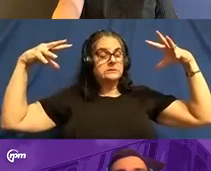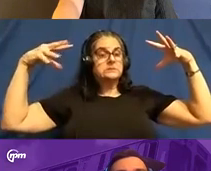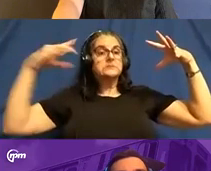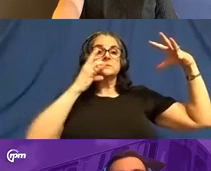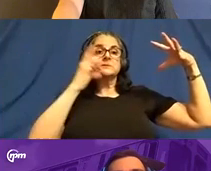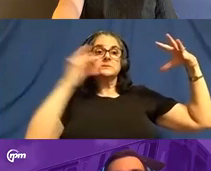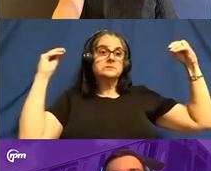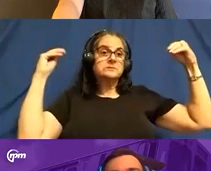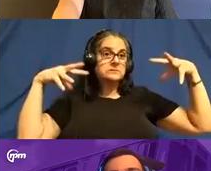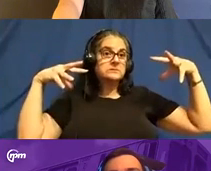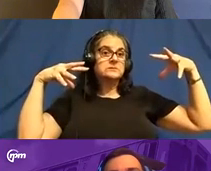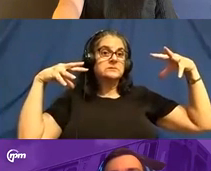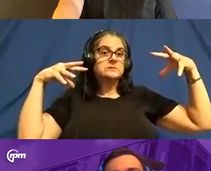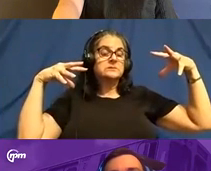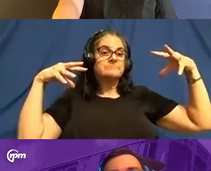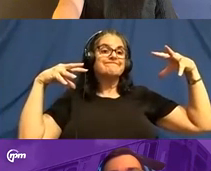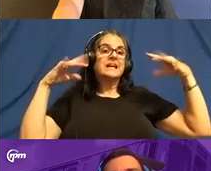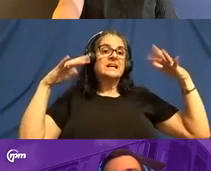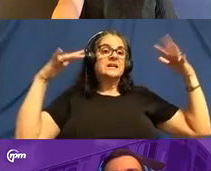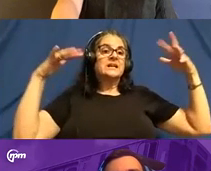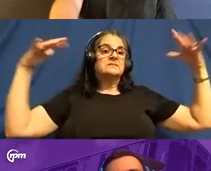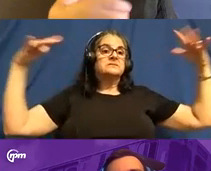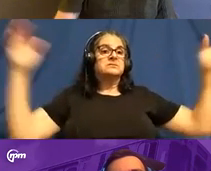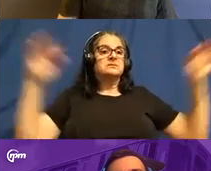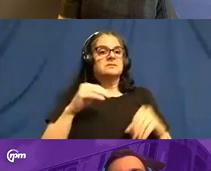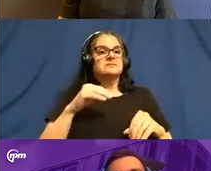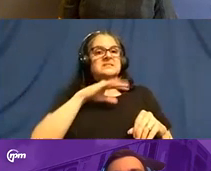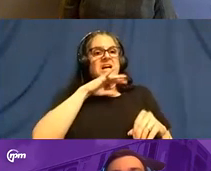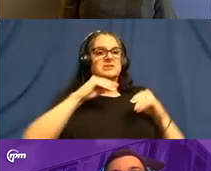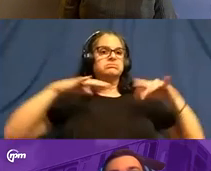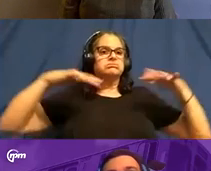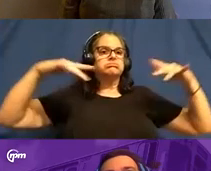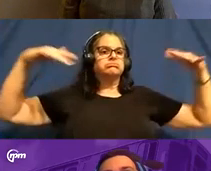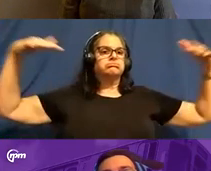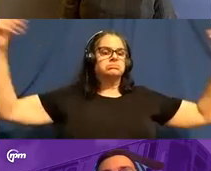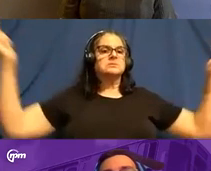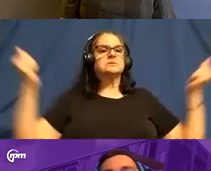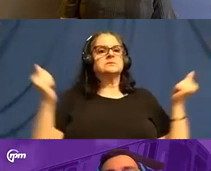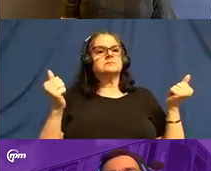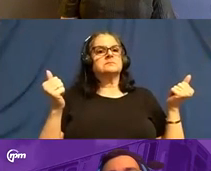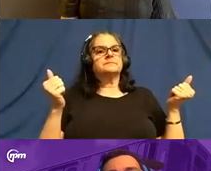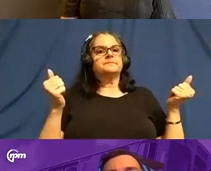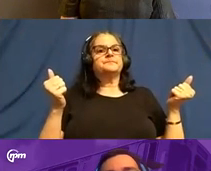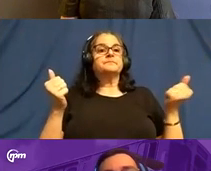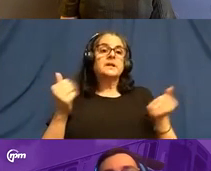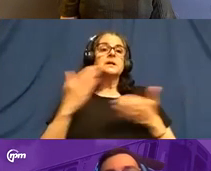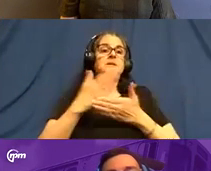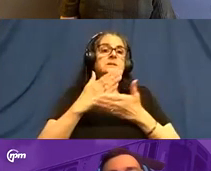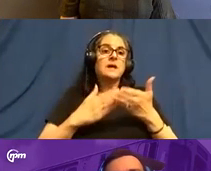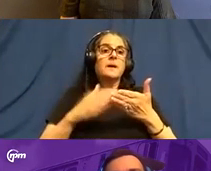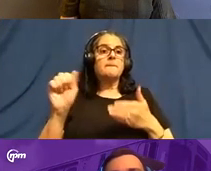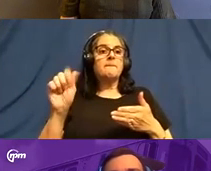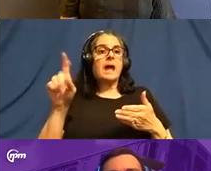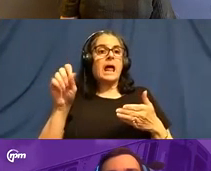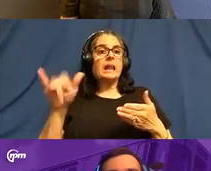and you will see dust associated with the construction as well as the street and alley closures concentrated in the the Ardmore